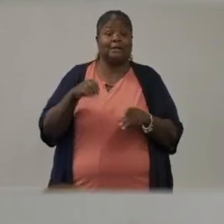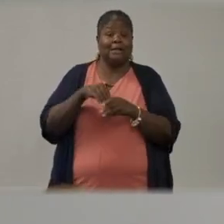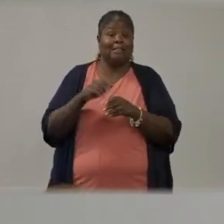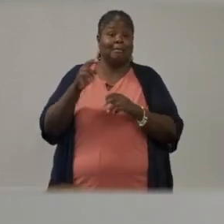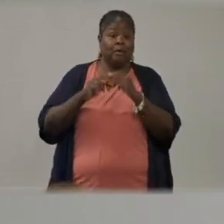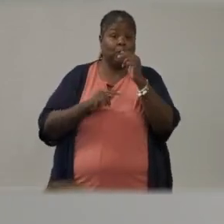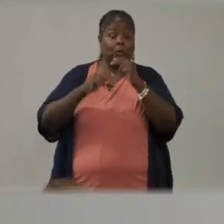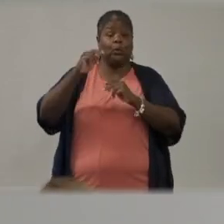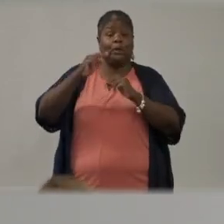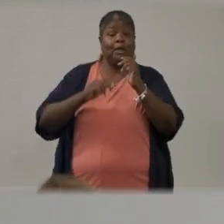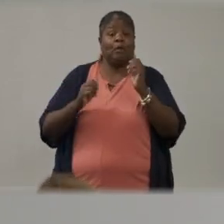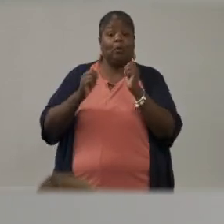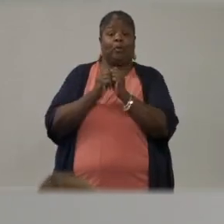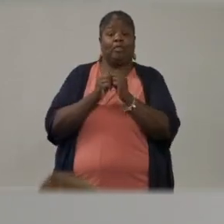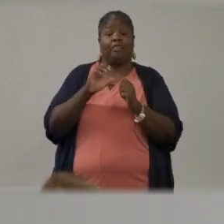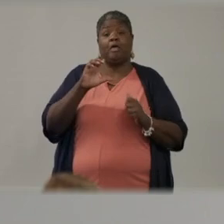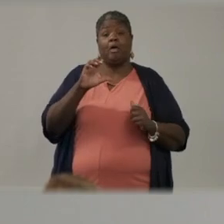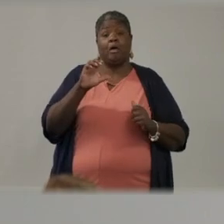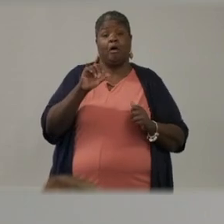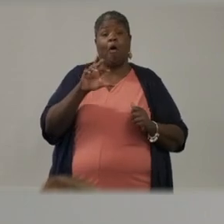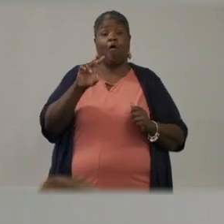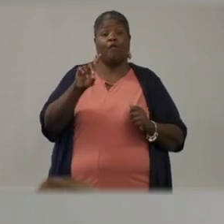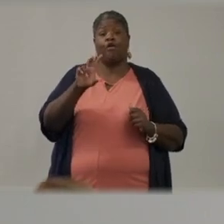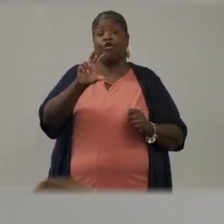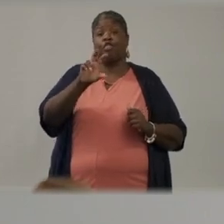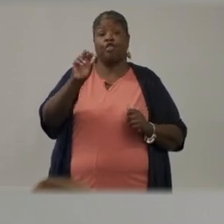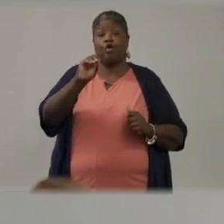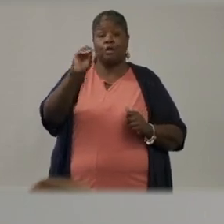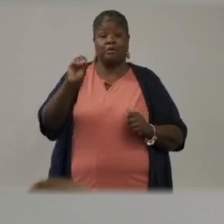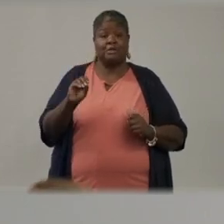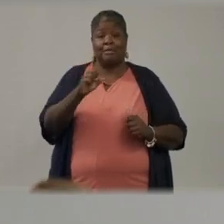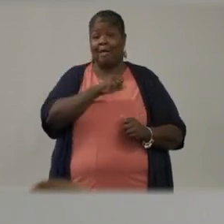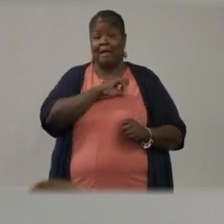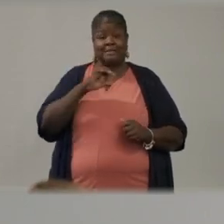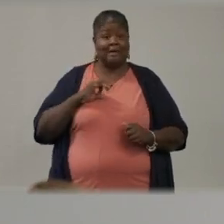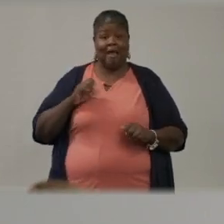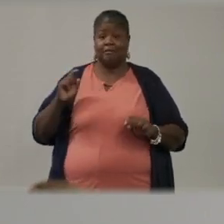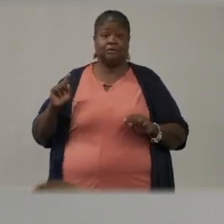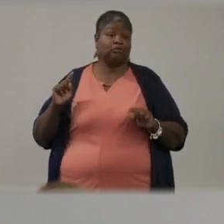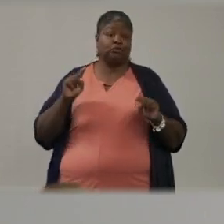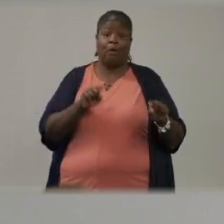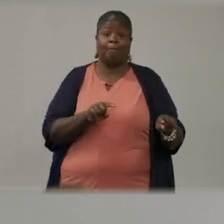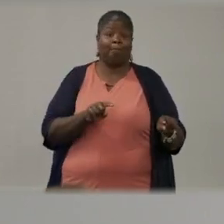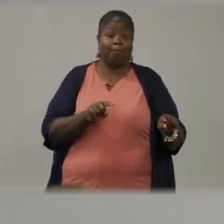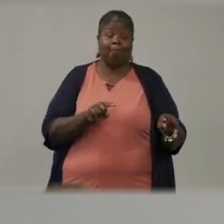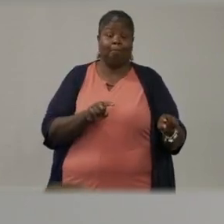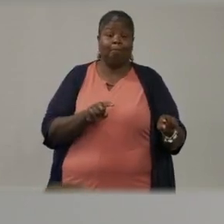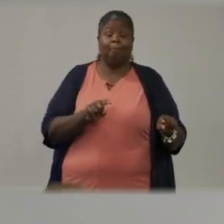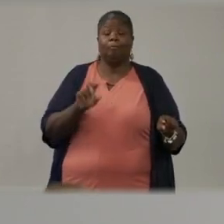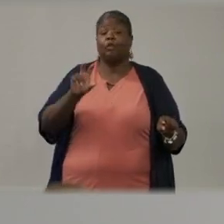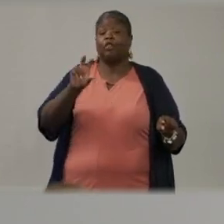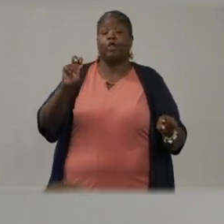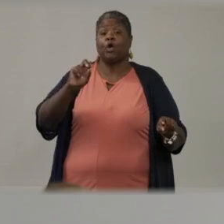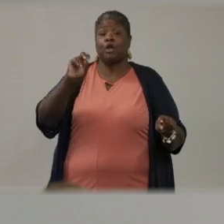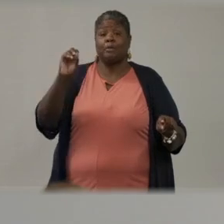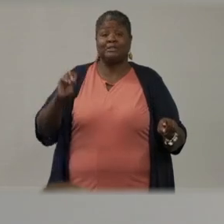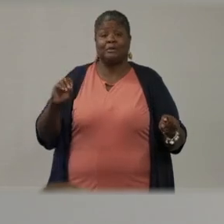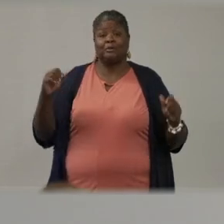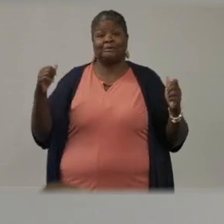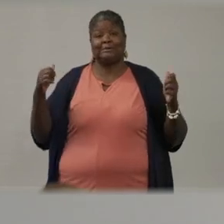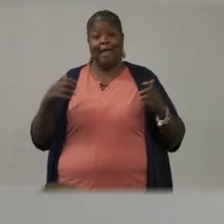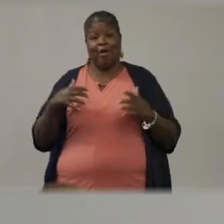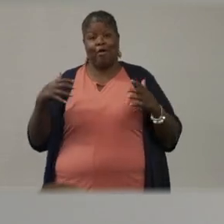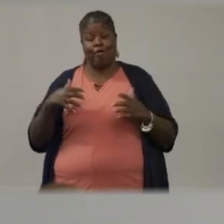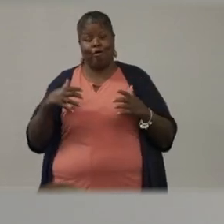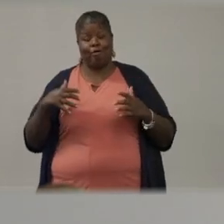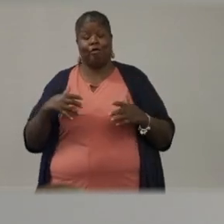building, 30% of my staff didn't show up. Another 30% were very scared.